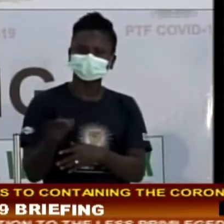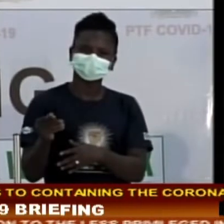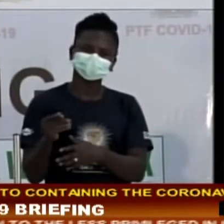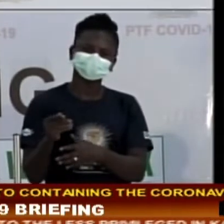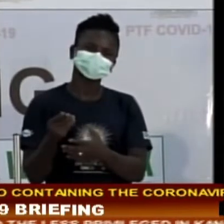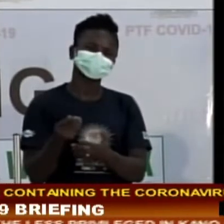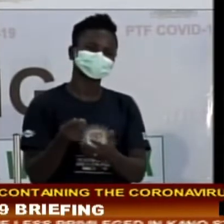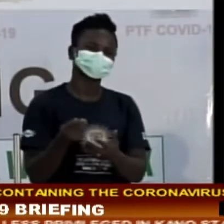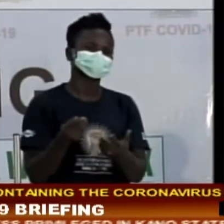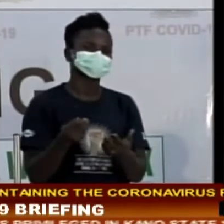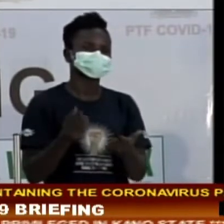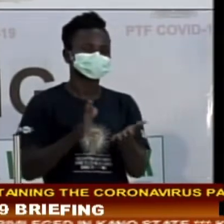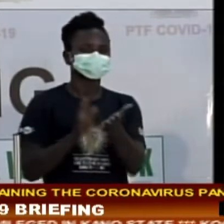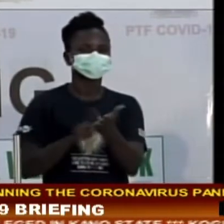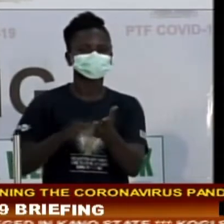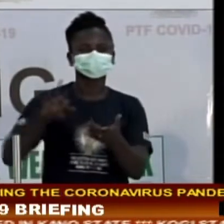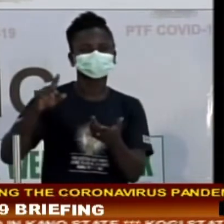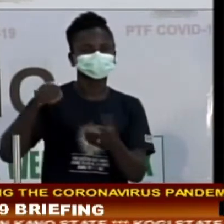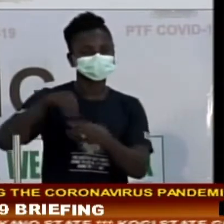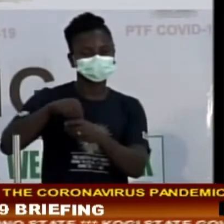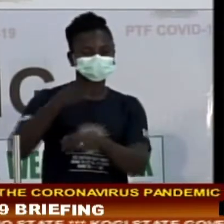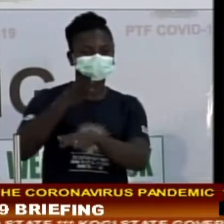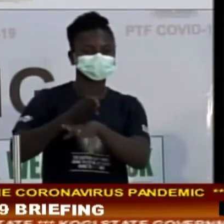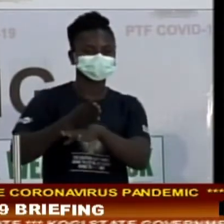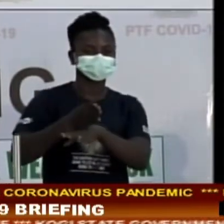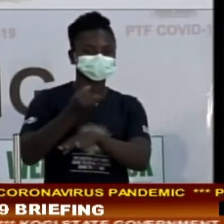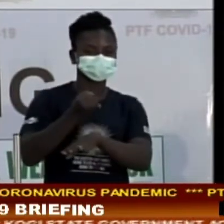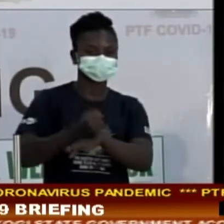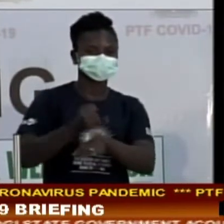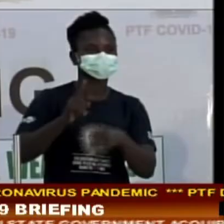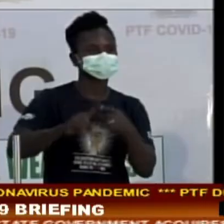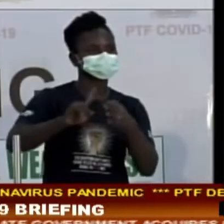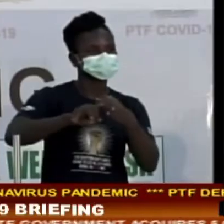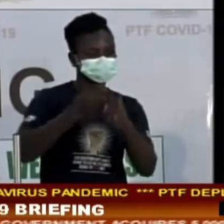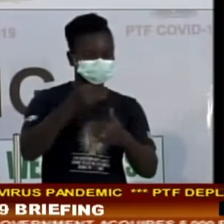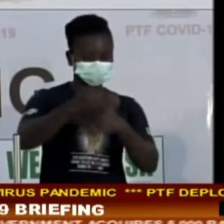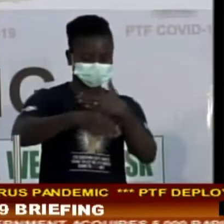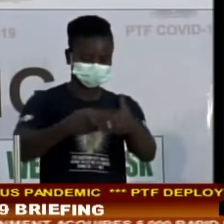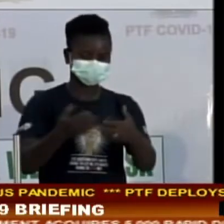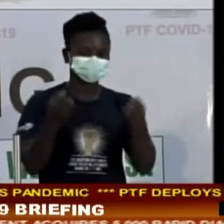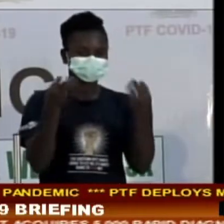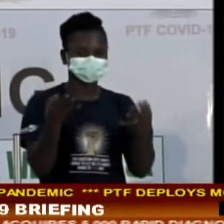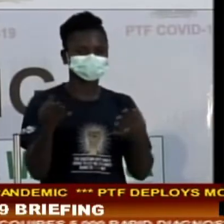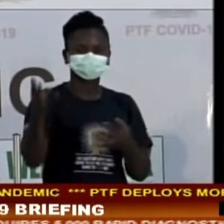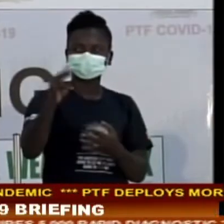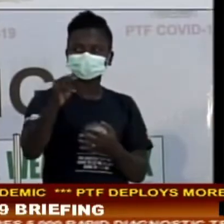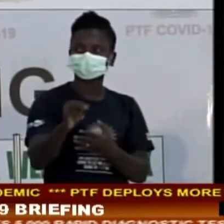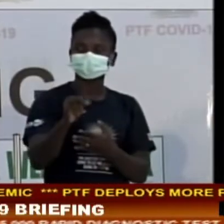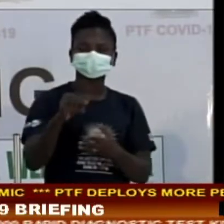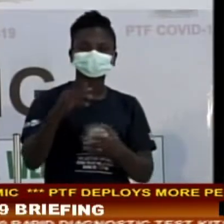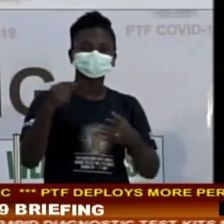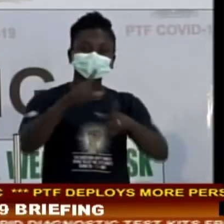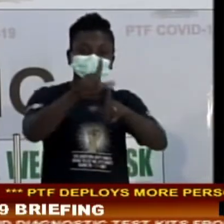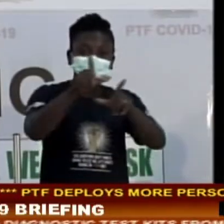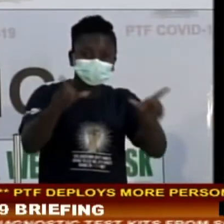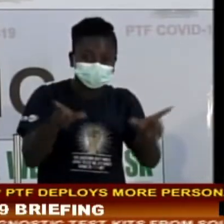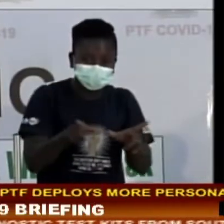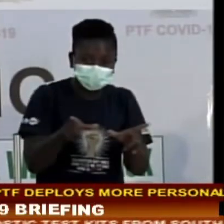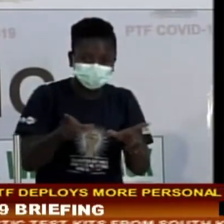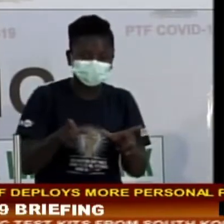to shik dii to begin this process many of them um the locations I little